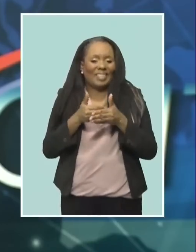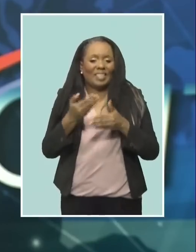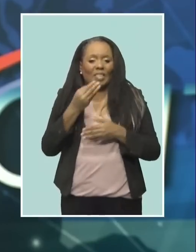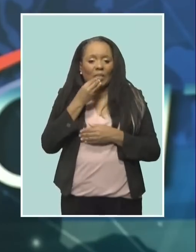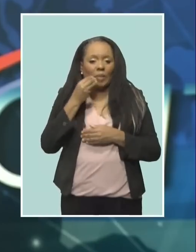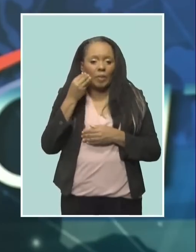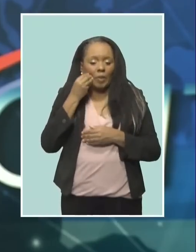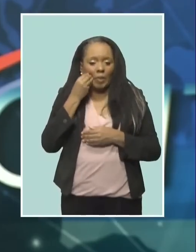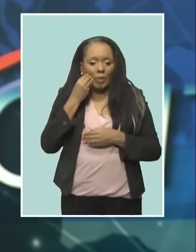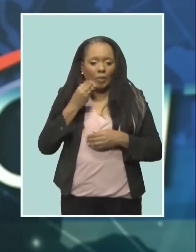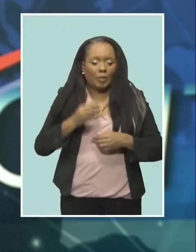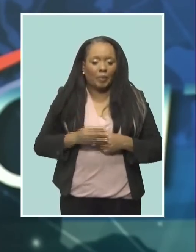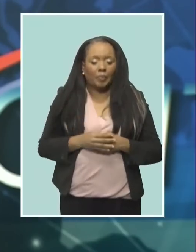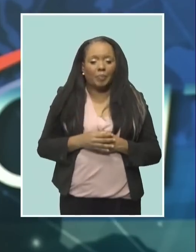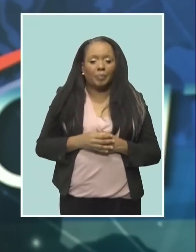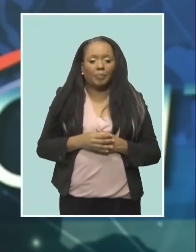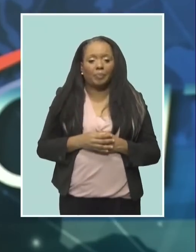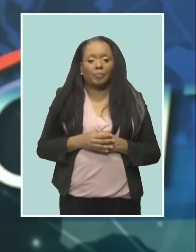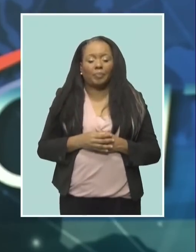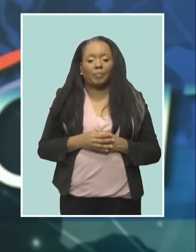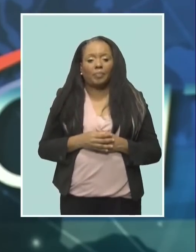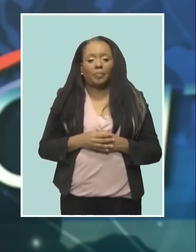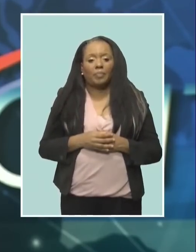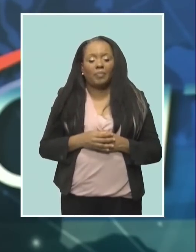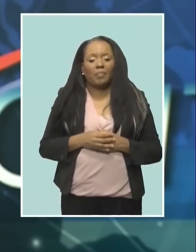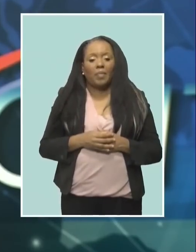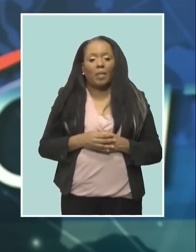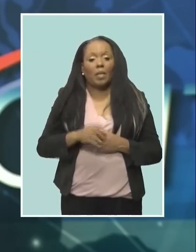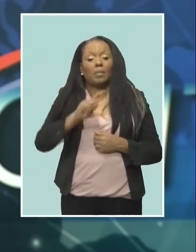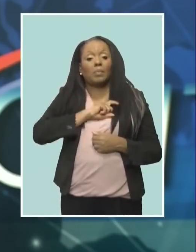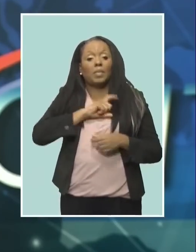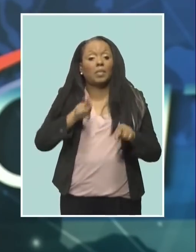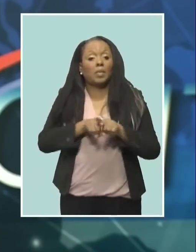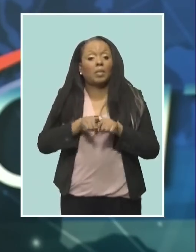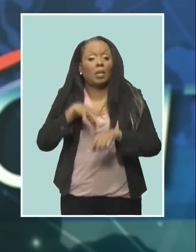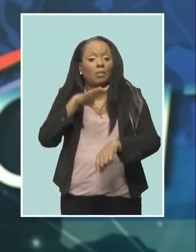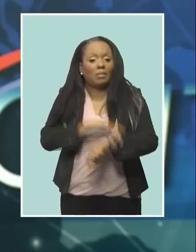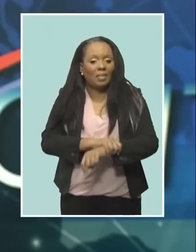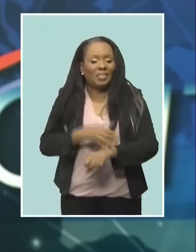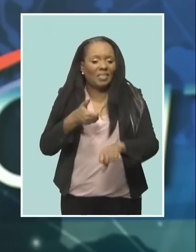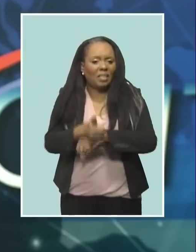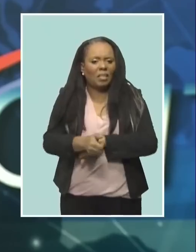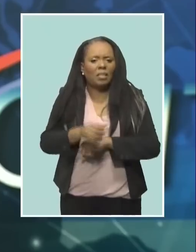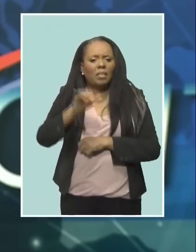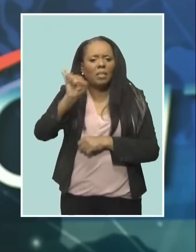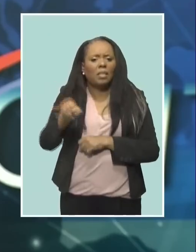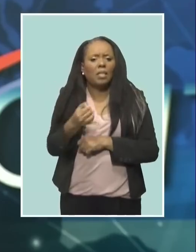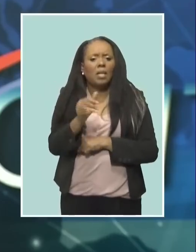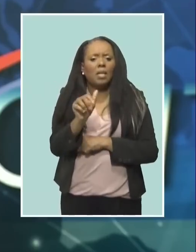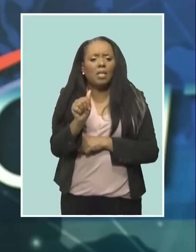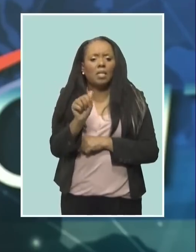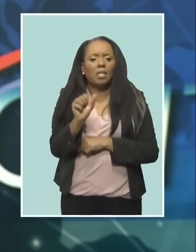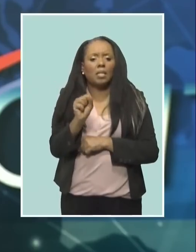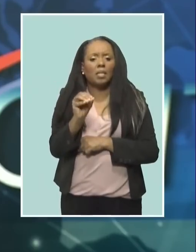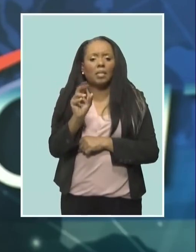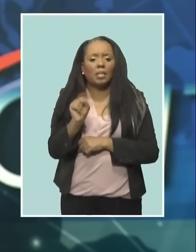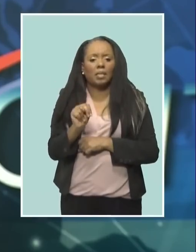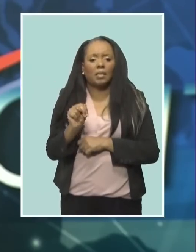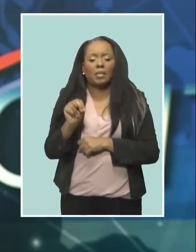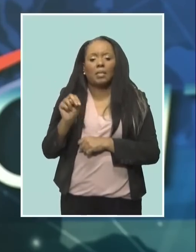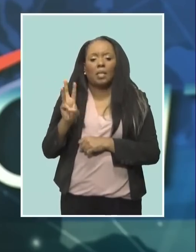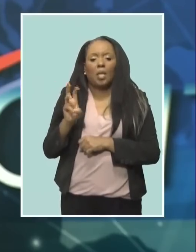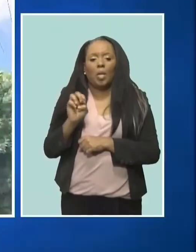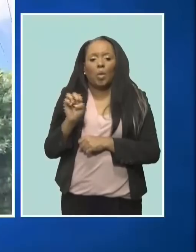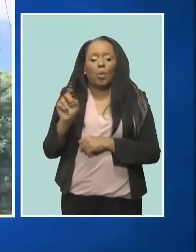was killed not too far from his home. And police have arrested and formally charged